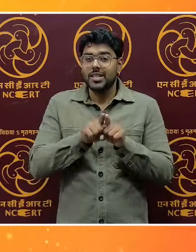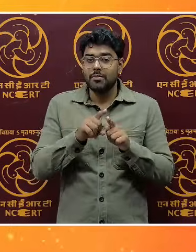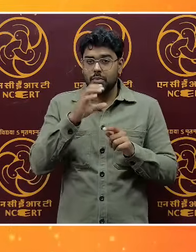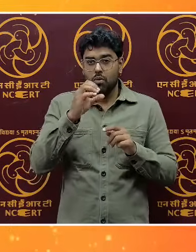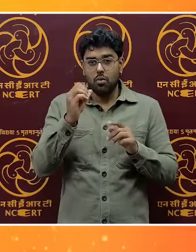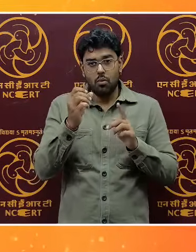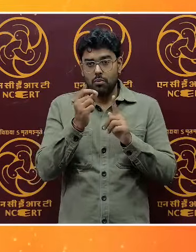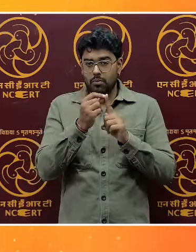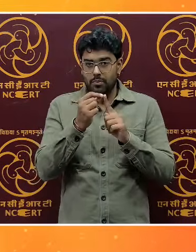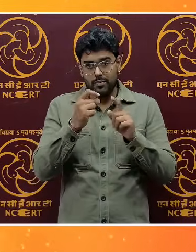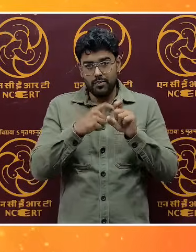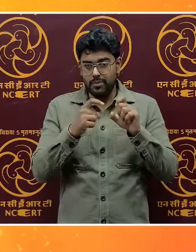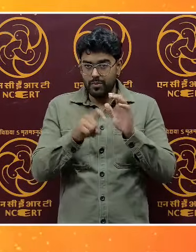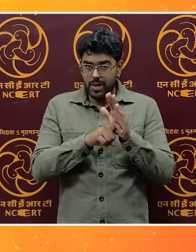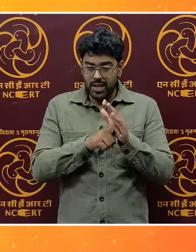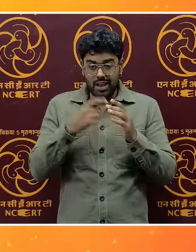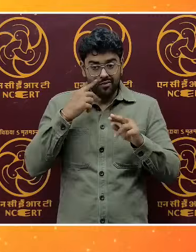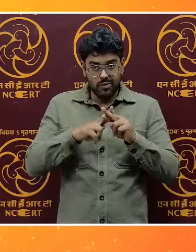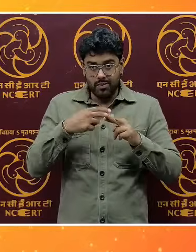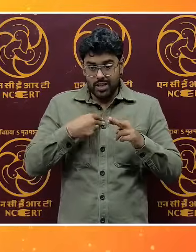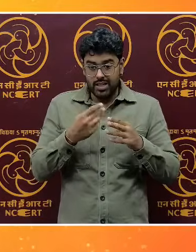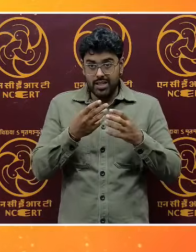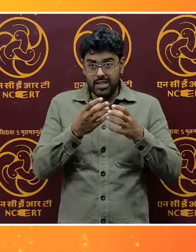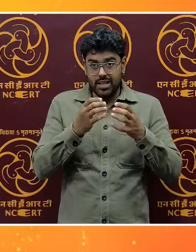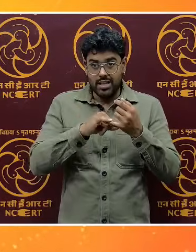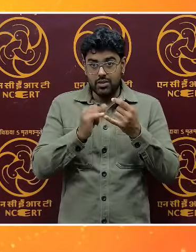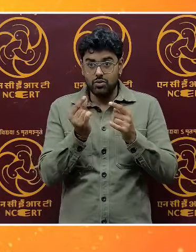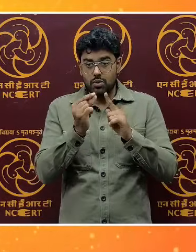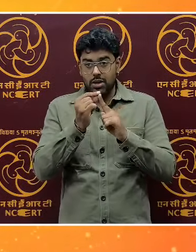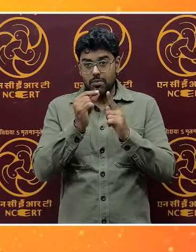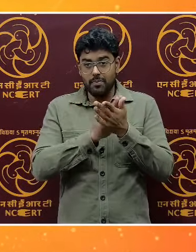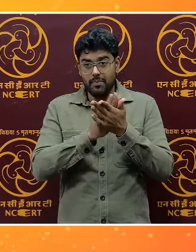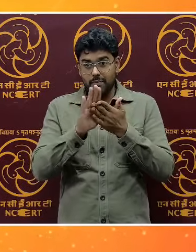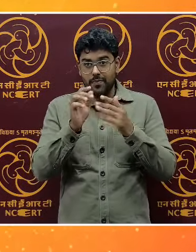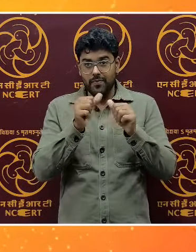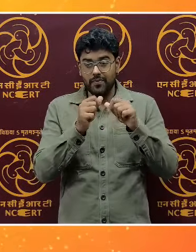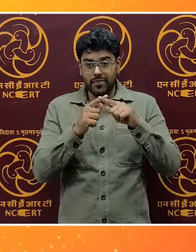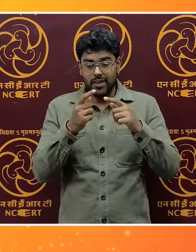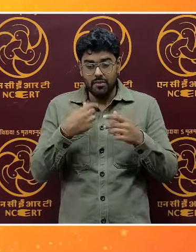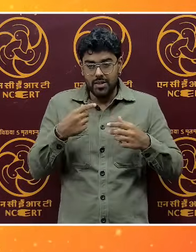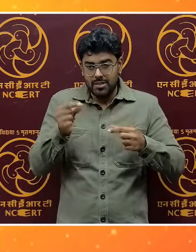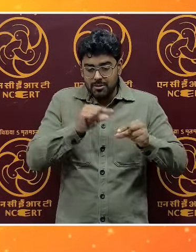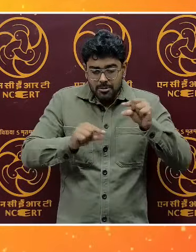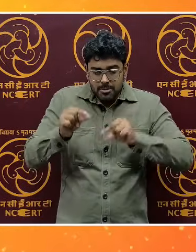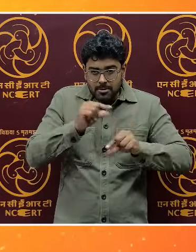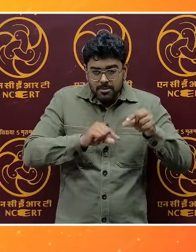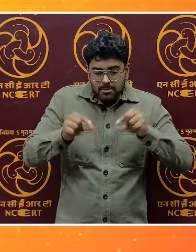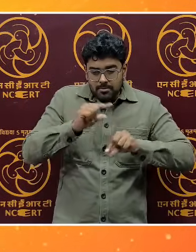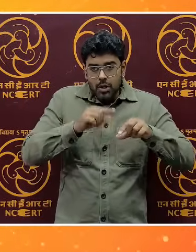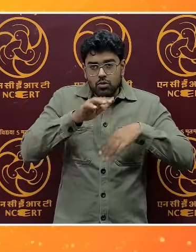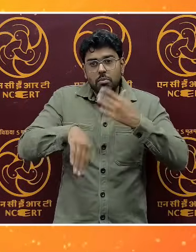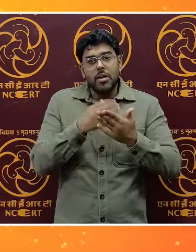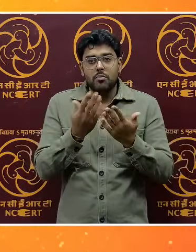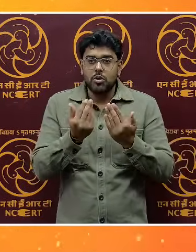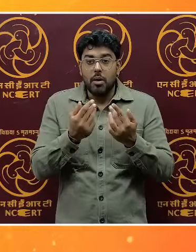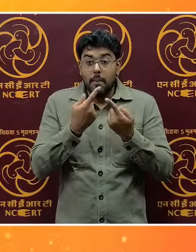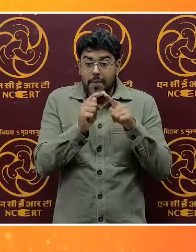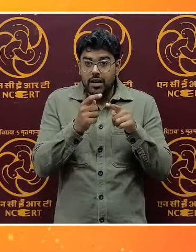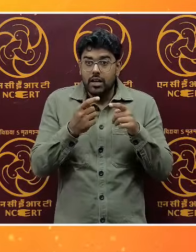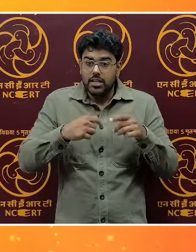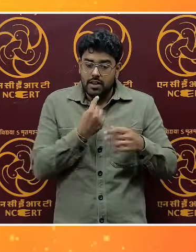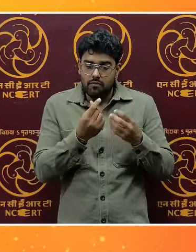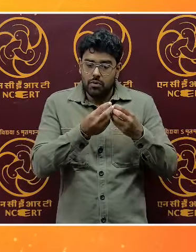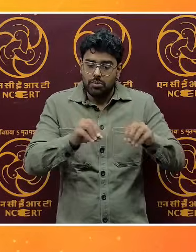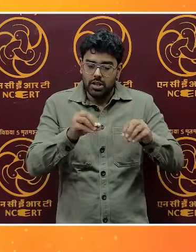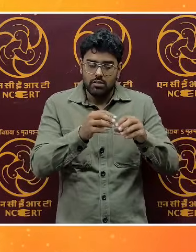compound, right? If I need to separate copper and sulfate out of these, I really need to do some chemical process. Reaction, yeah. Yes, then